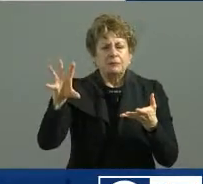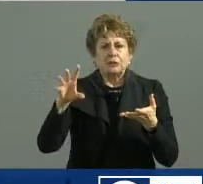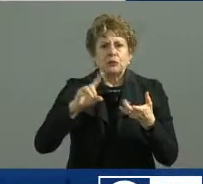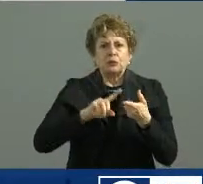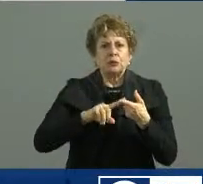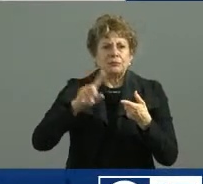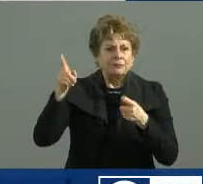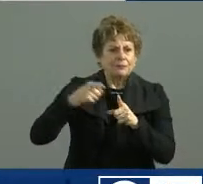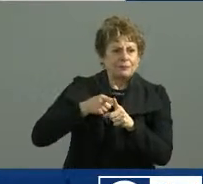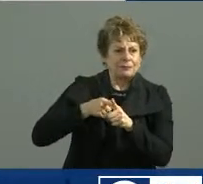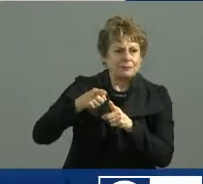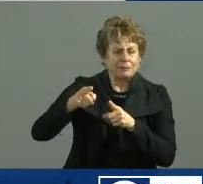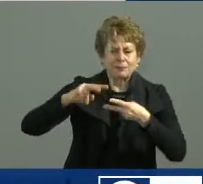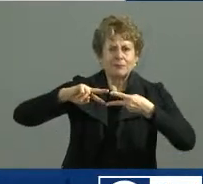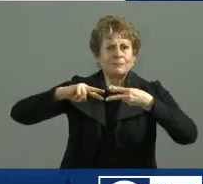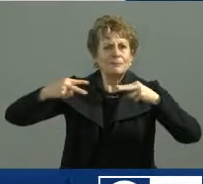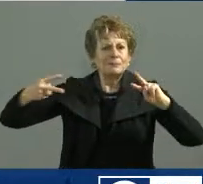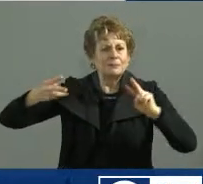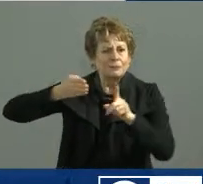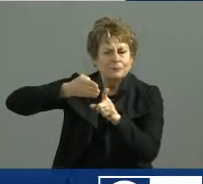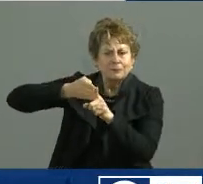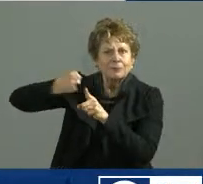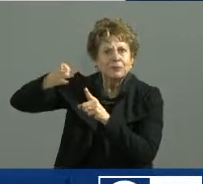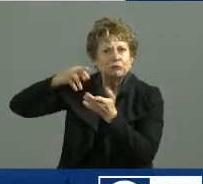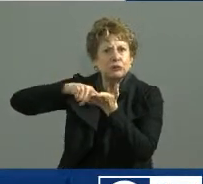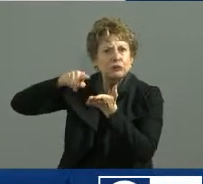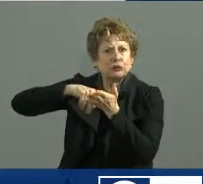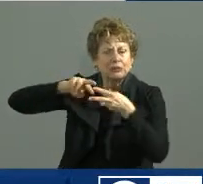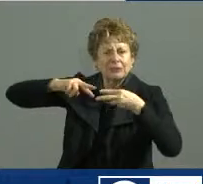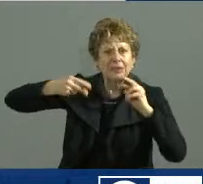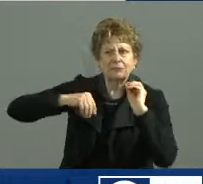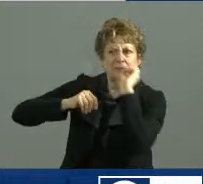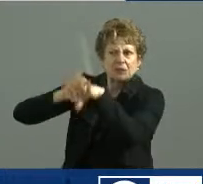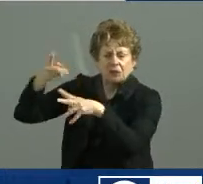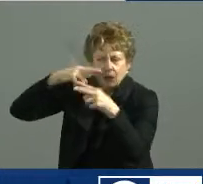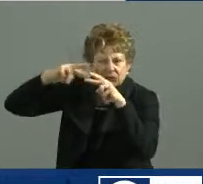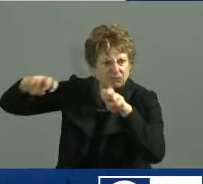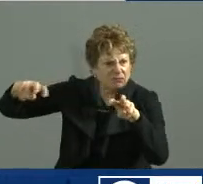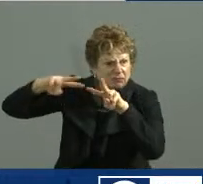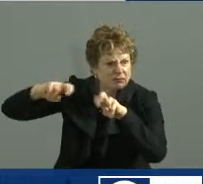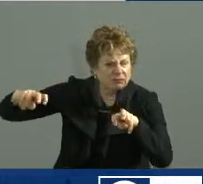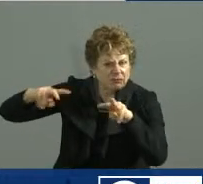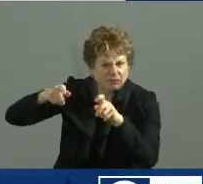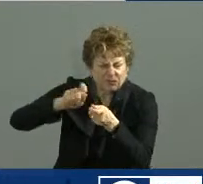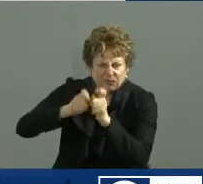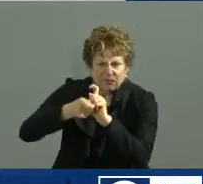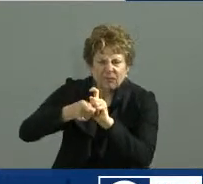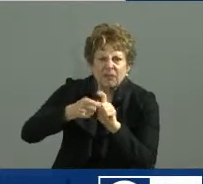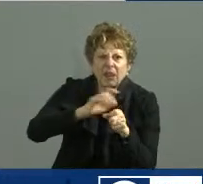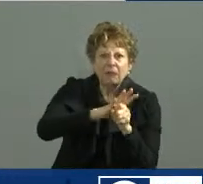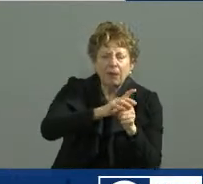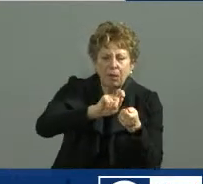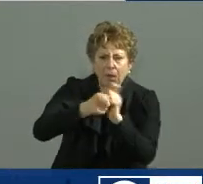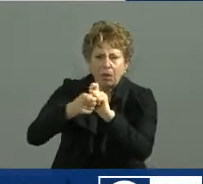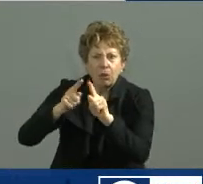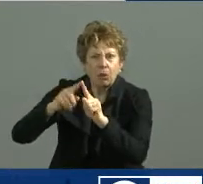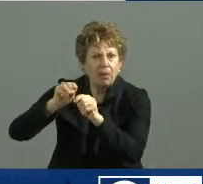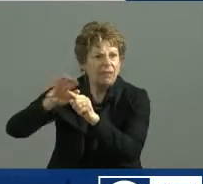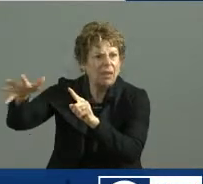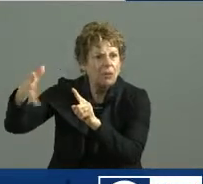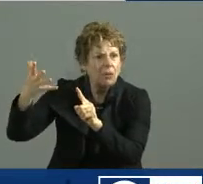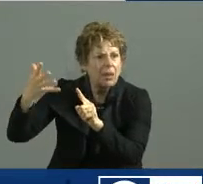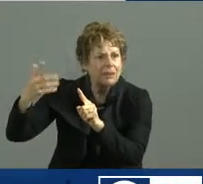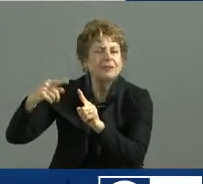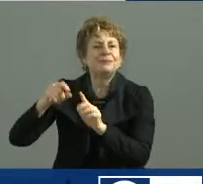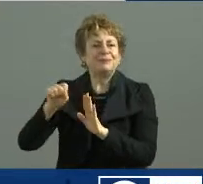regular basis so that we can identify if we've got any variants of coronavirus. And then the state lab will